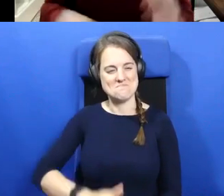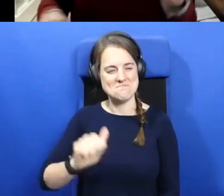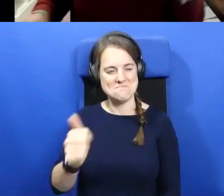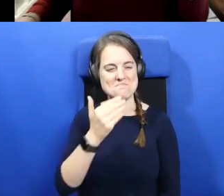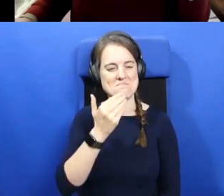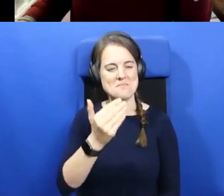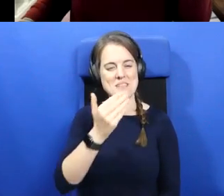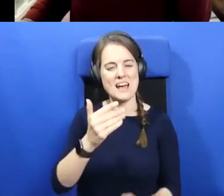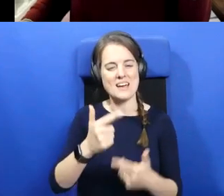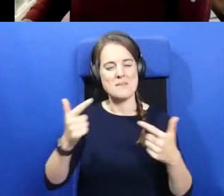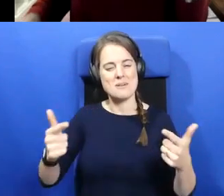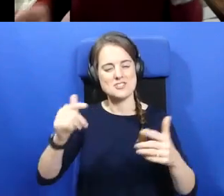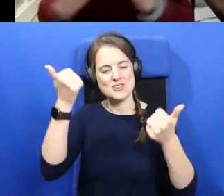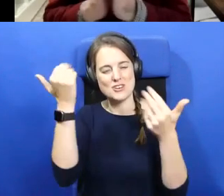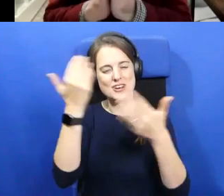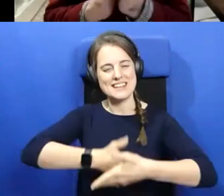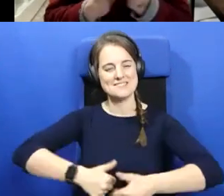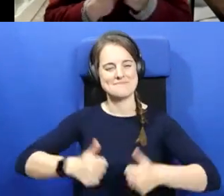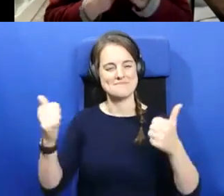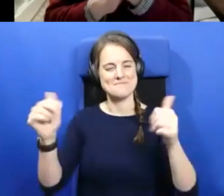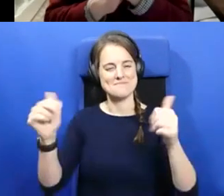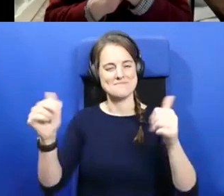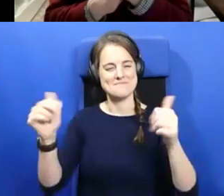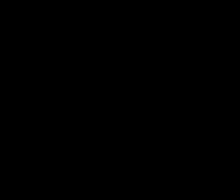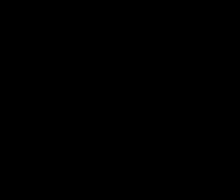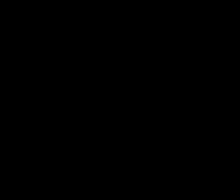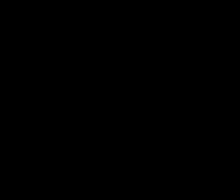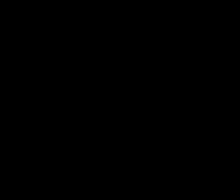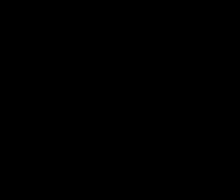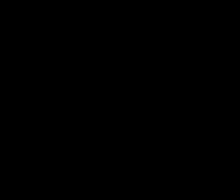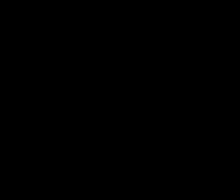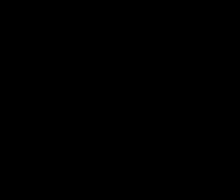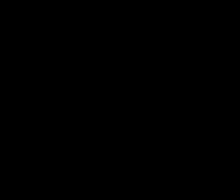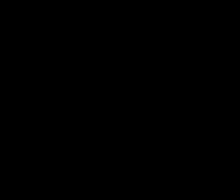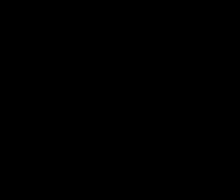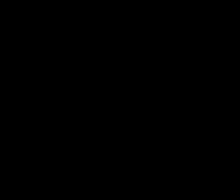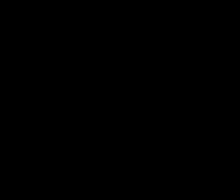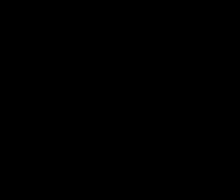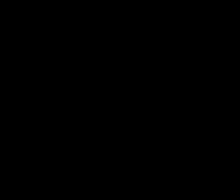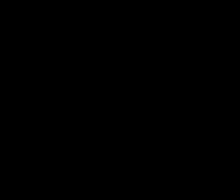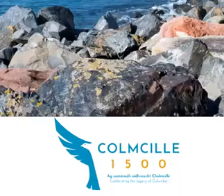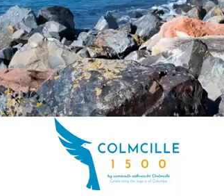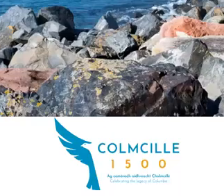you very much. Good, good night. Good Go .